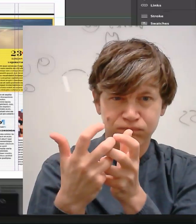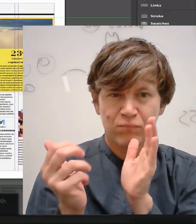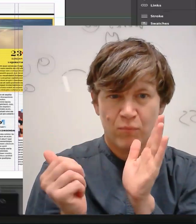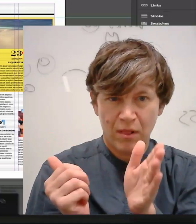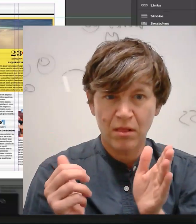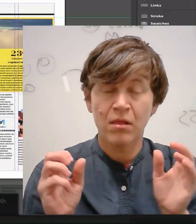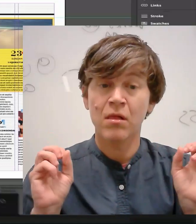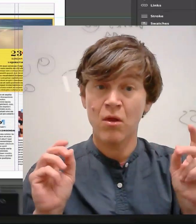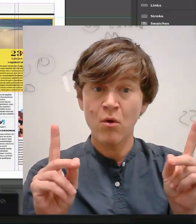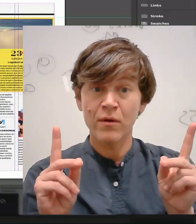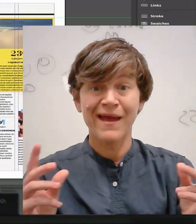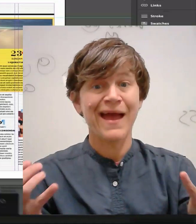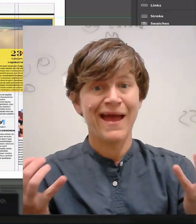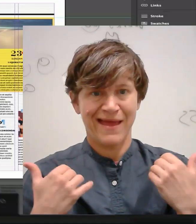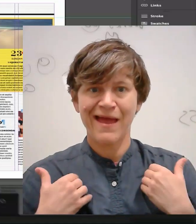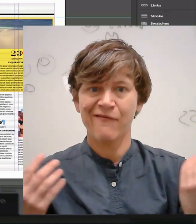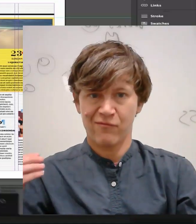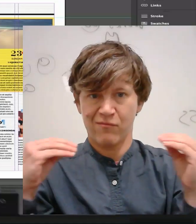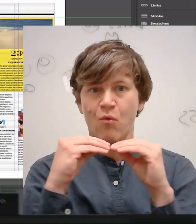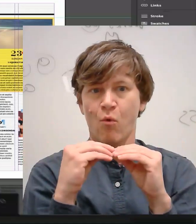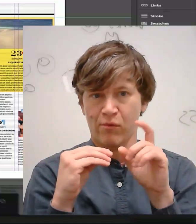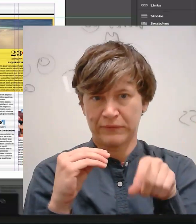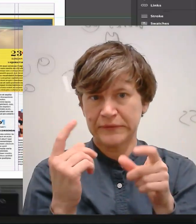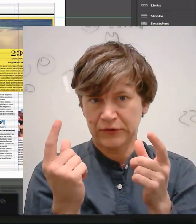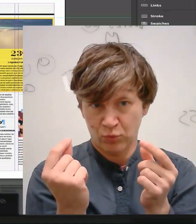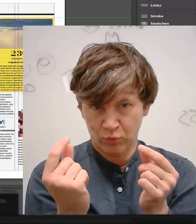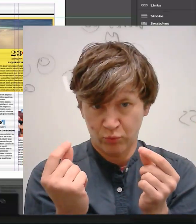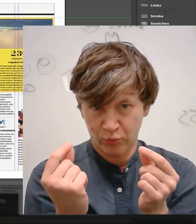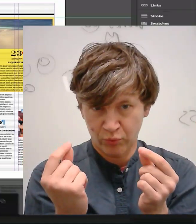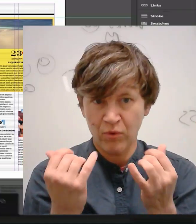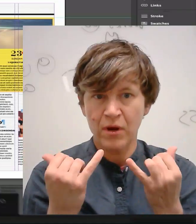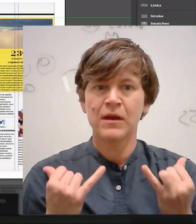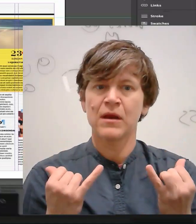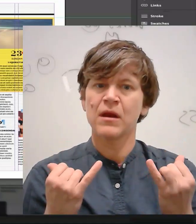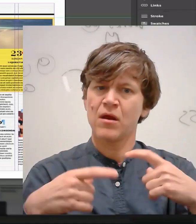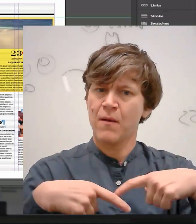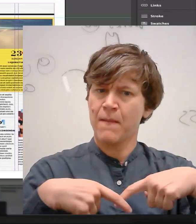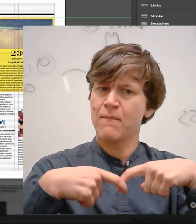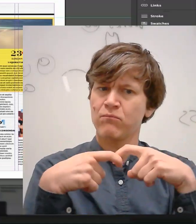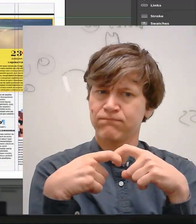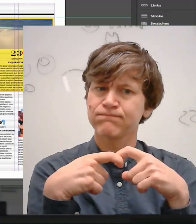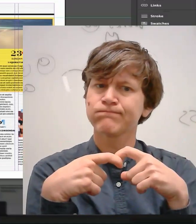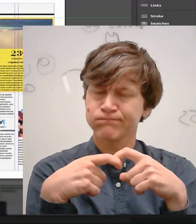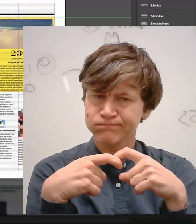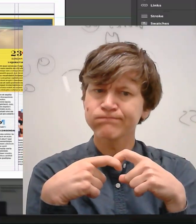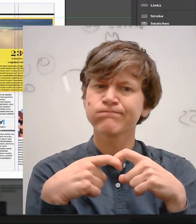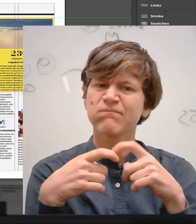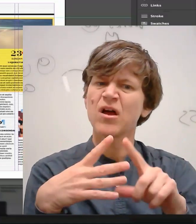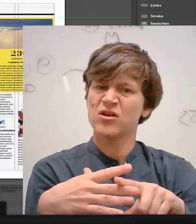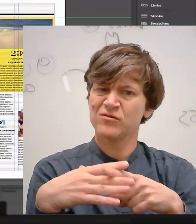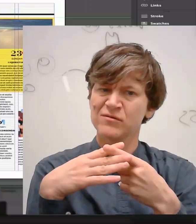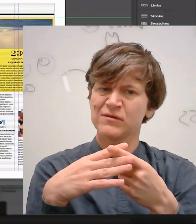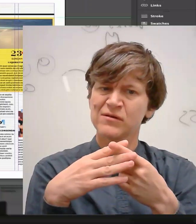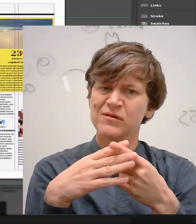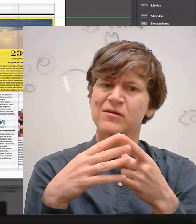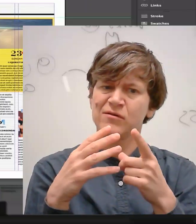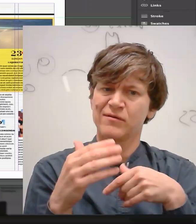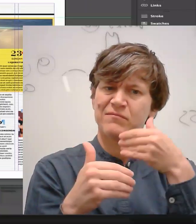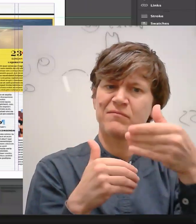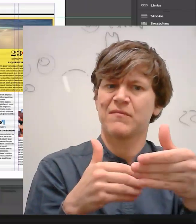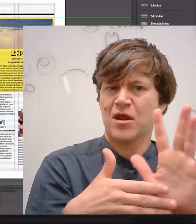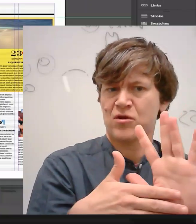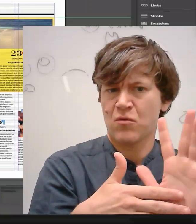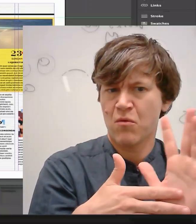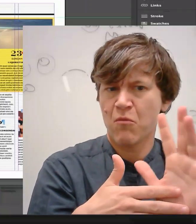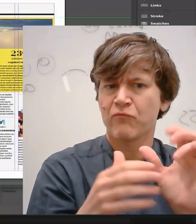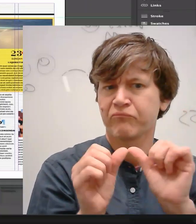Okay, now there's more to do, and I am going to pause here and I'll pick up this story in the next